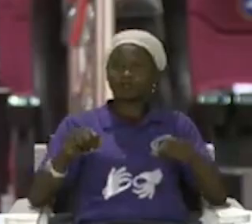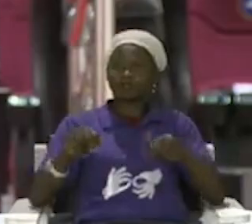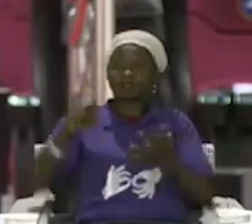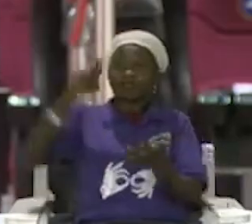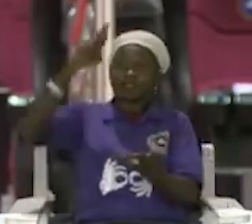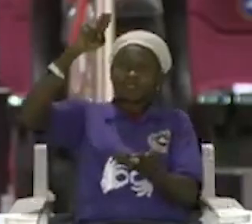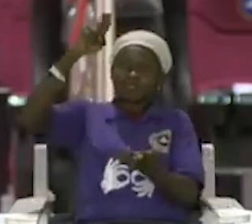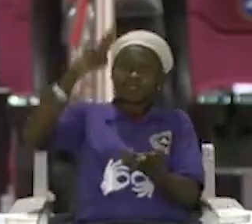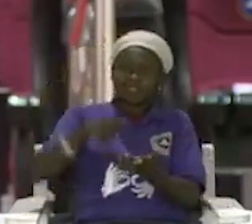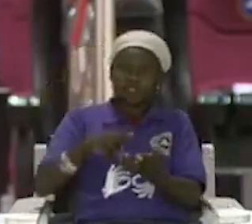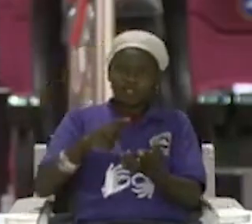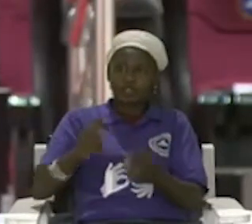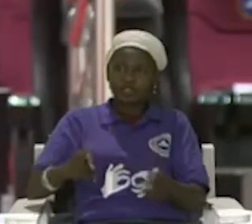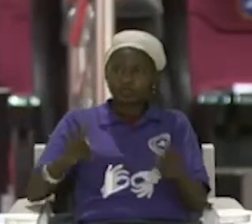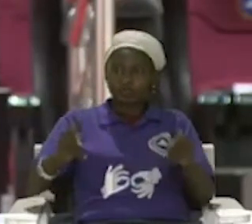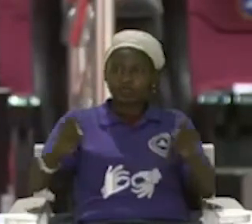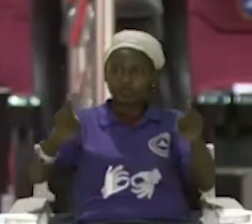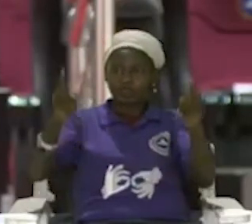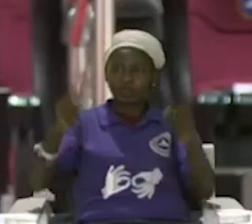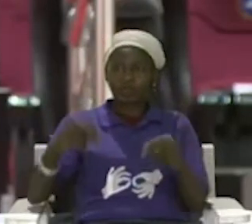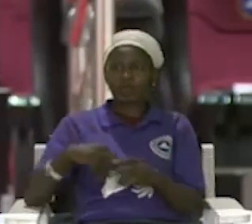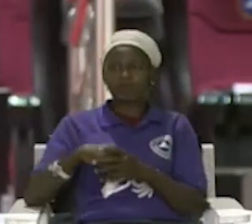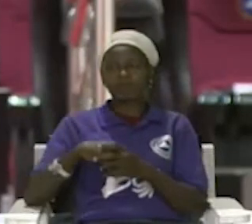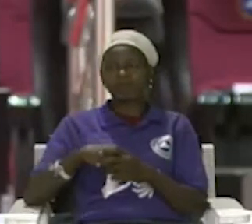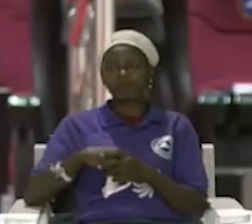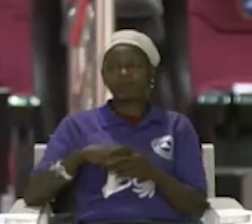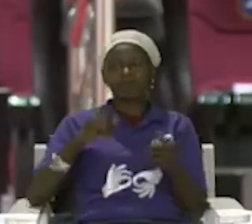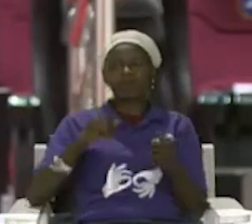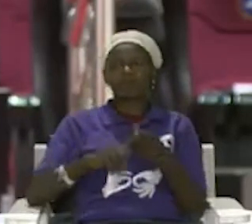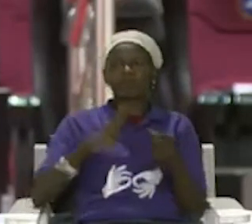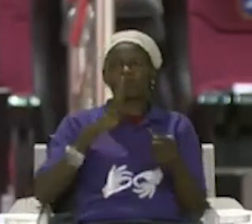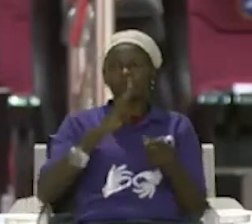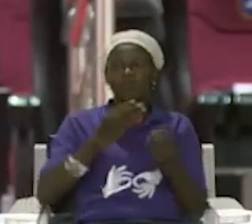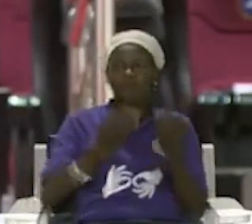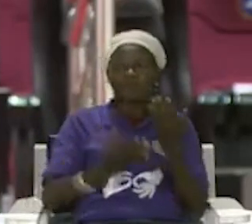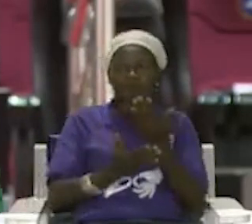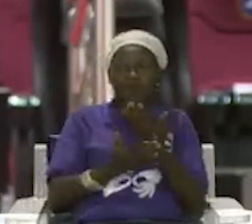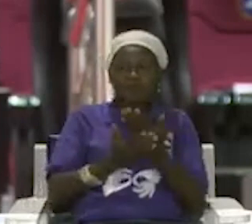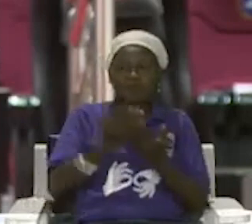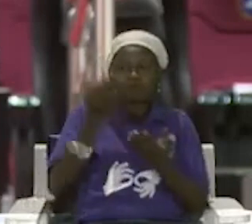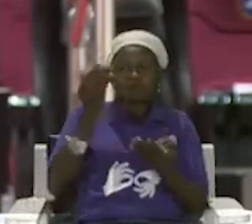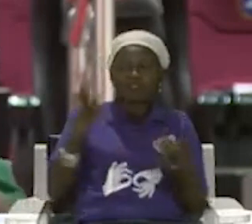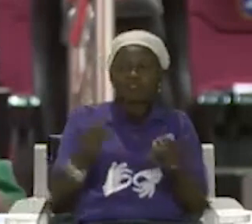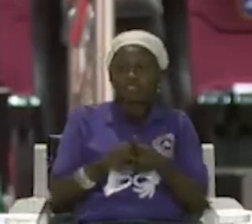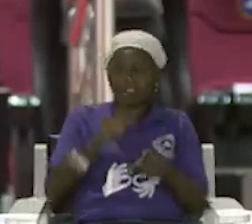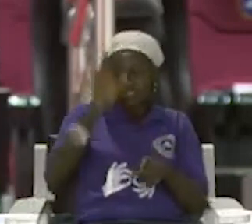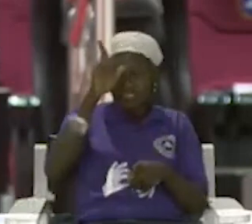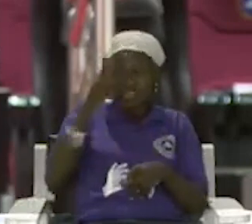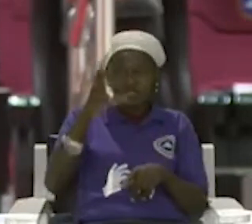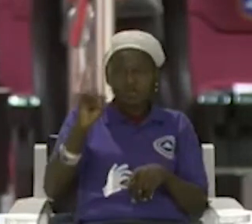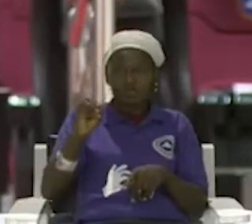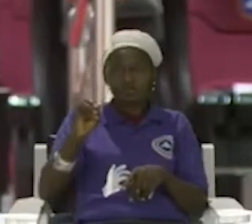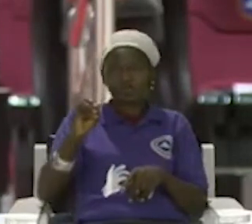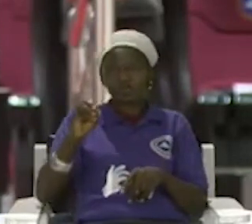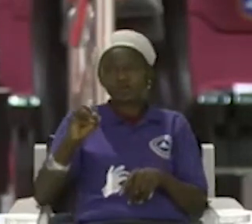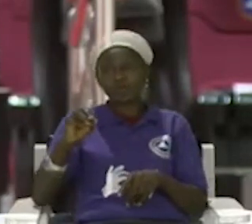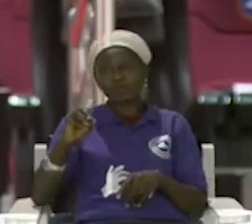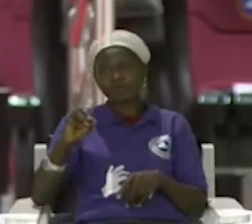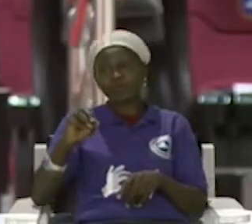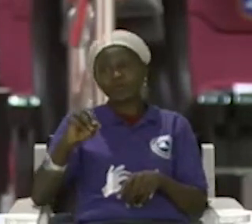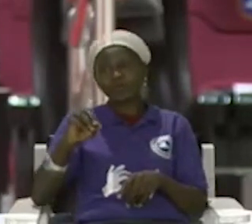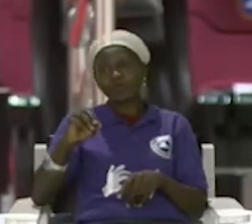reduce your speed to be almost like my own. I know there's